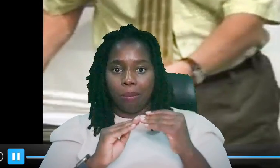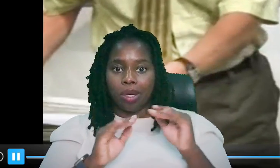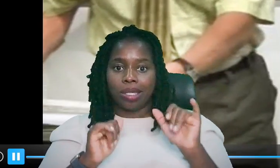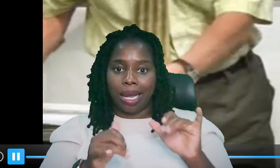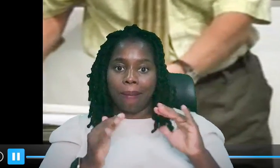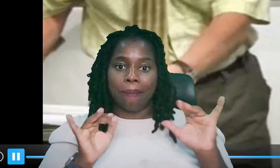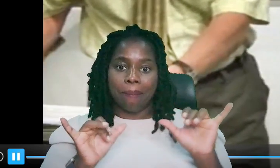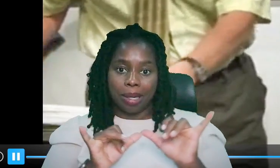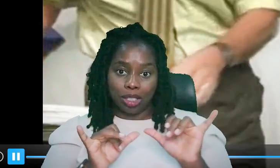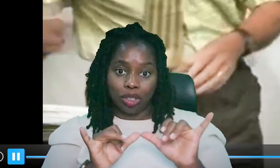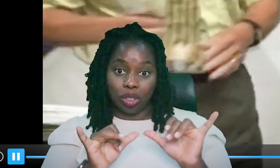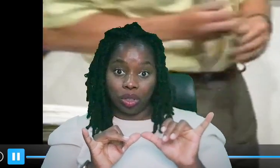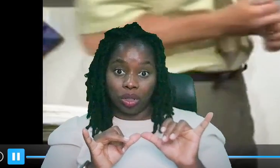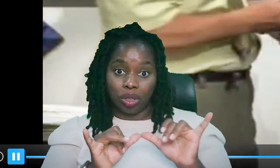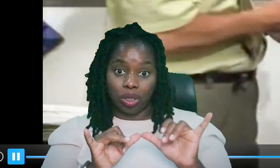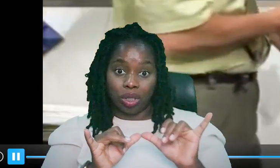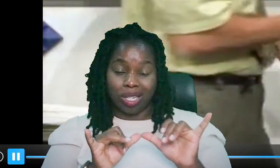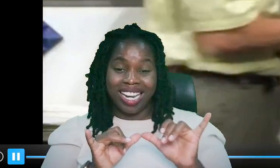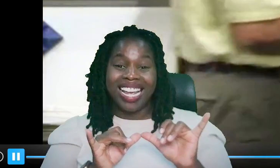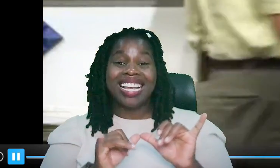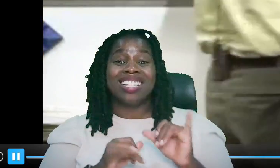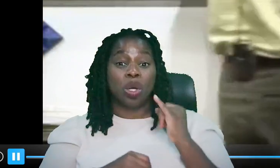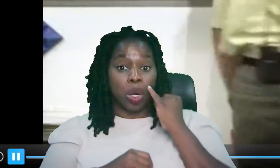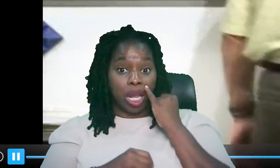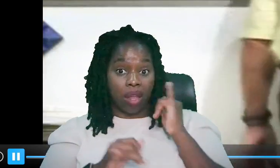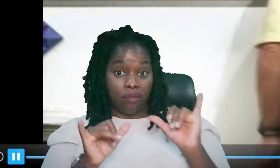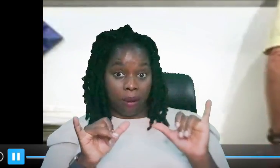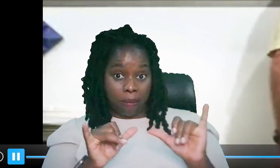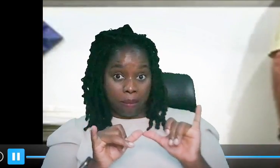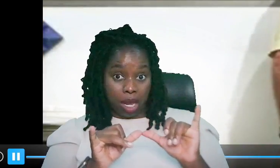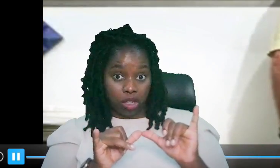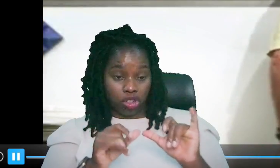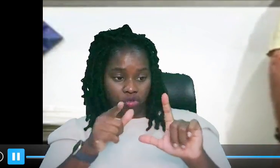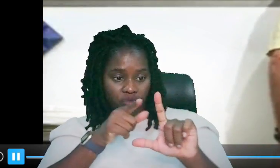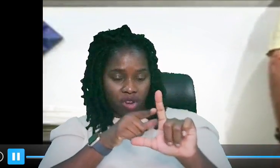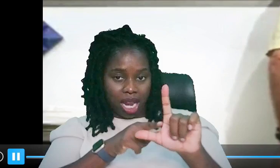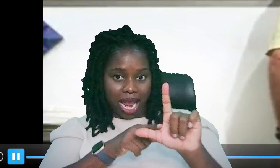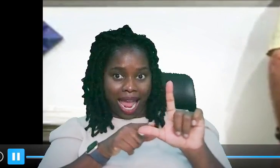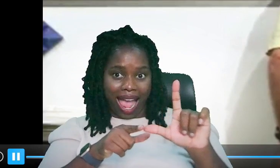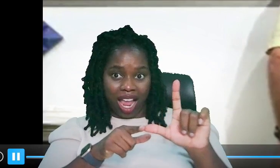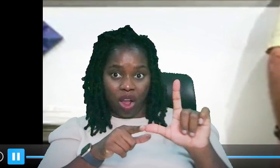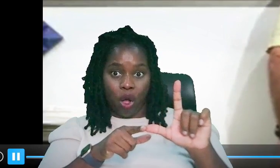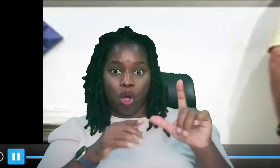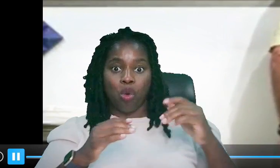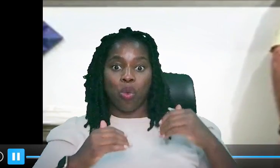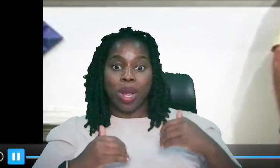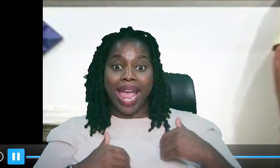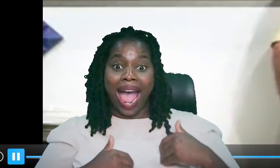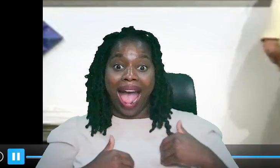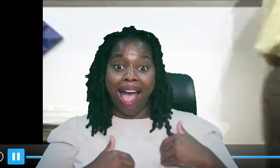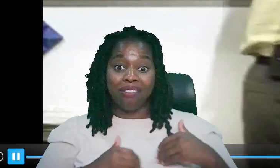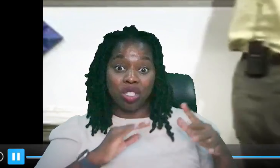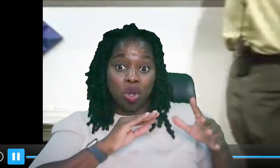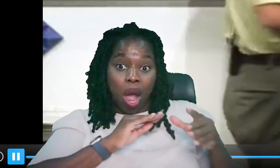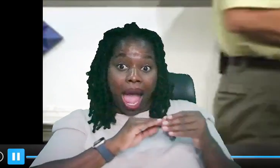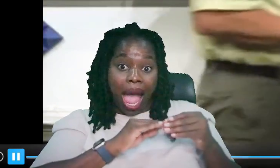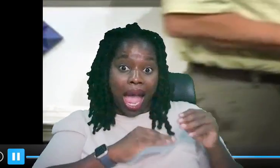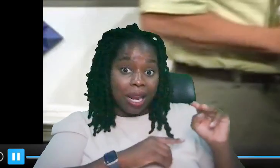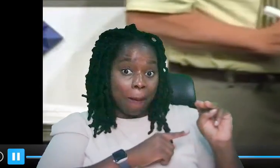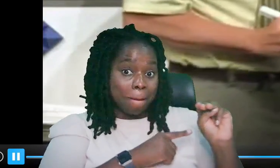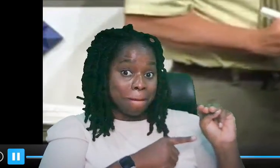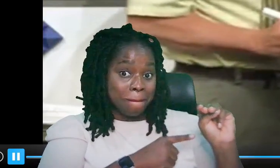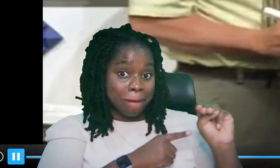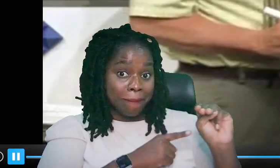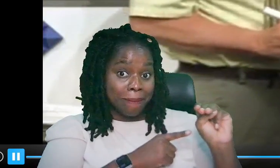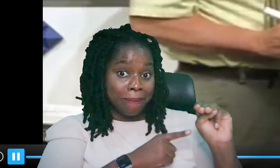So, once you measure an angle, then we have a new notation. If we put an M